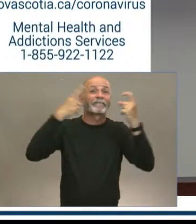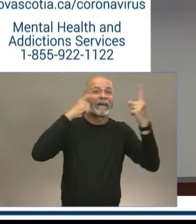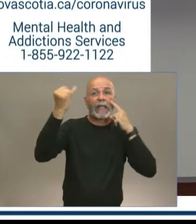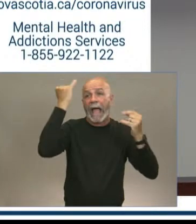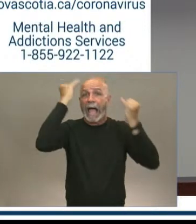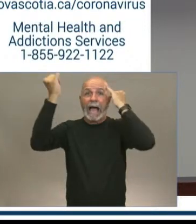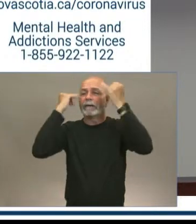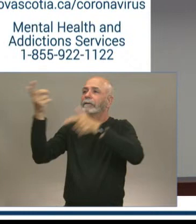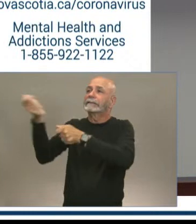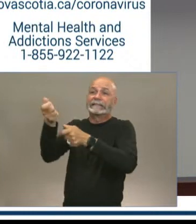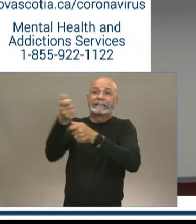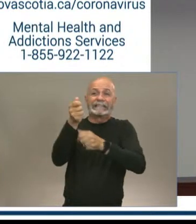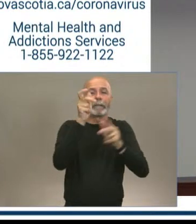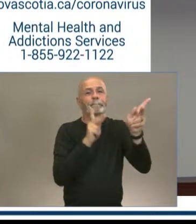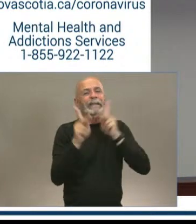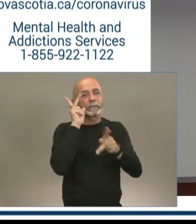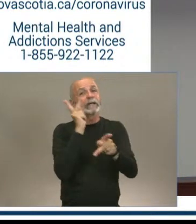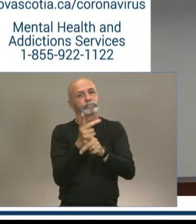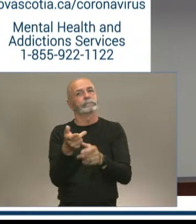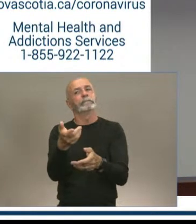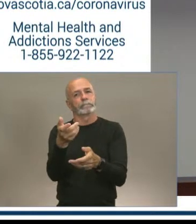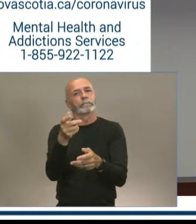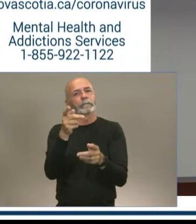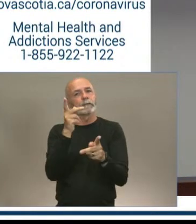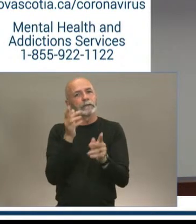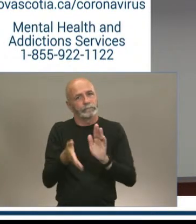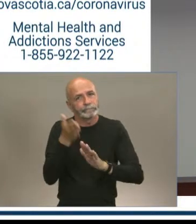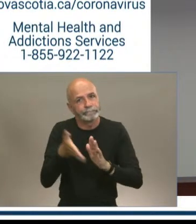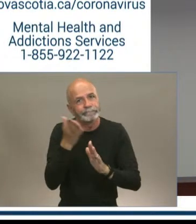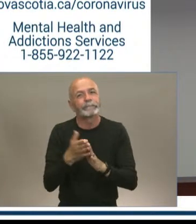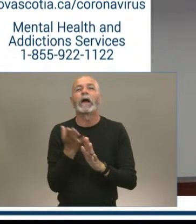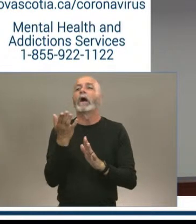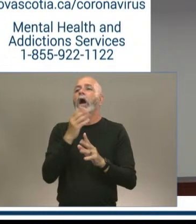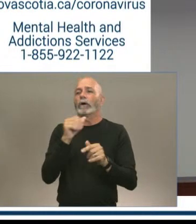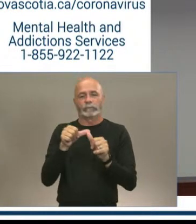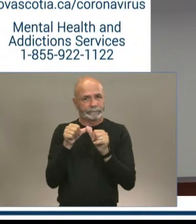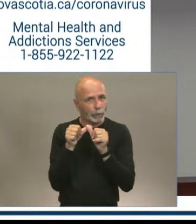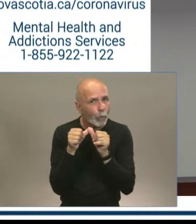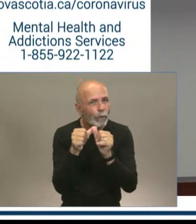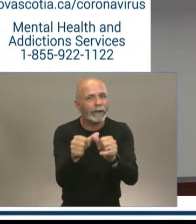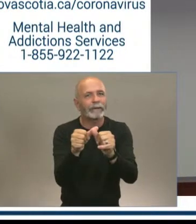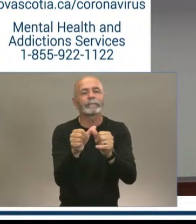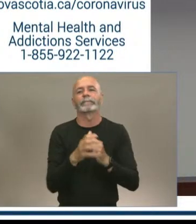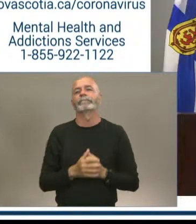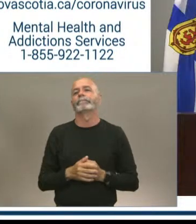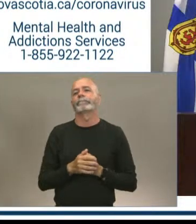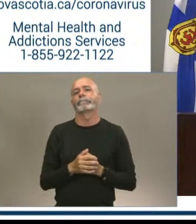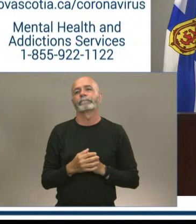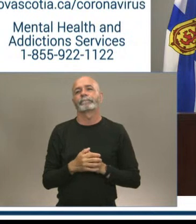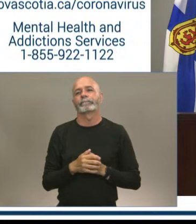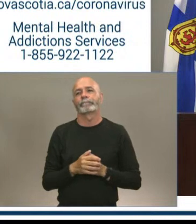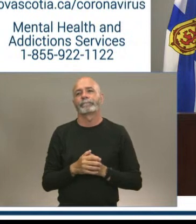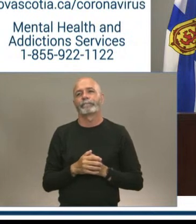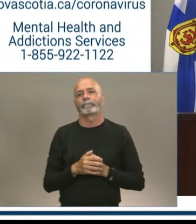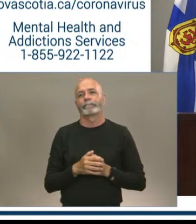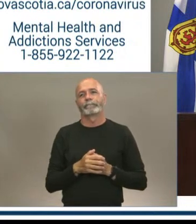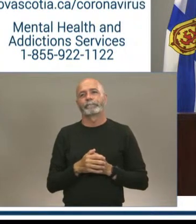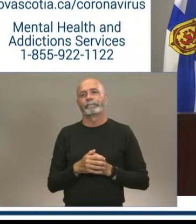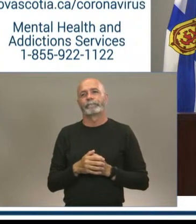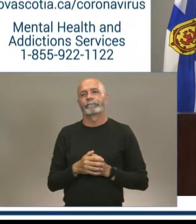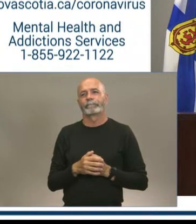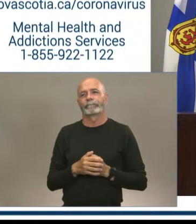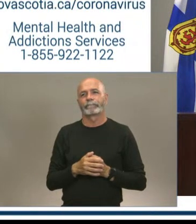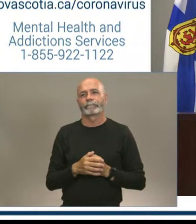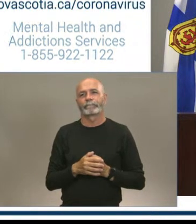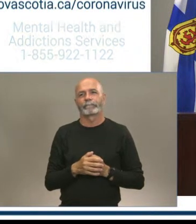And we'll continue to monitor this and be creative and innovative to get to where we need to be. Now we'll go to Keith Doucette with the